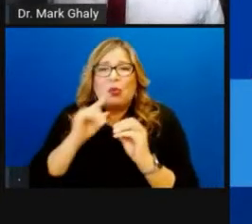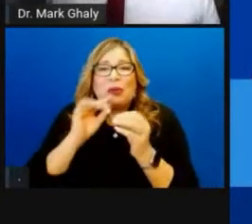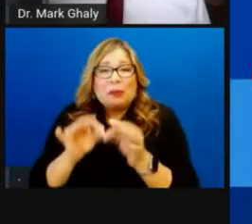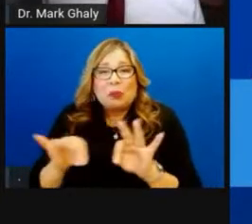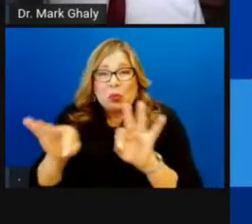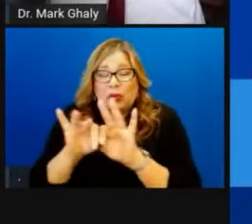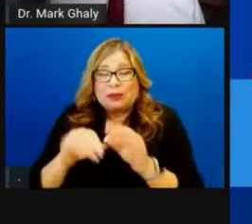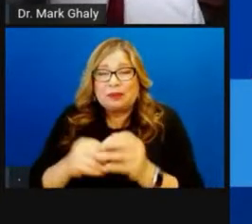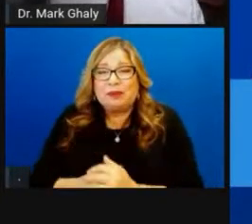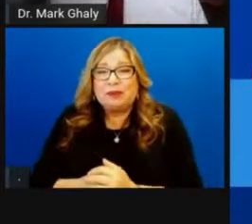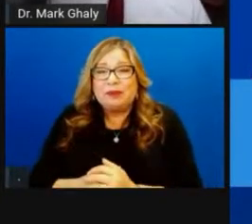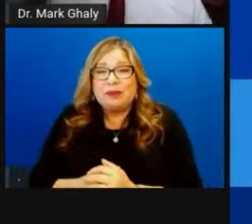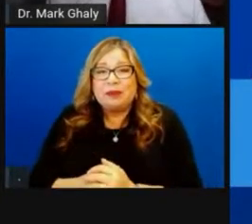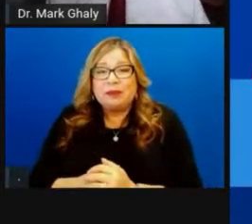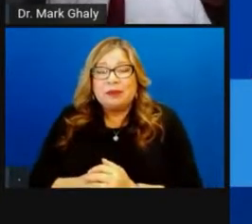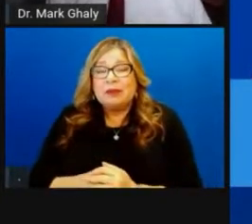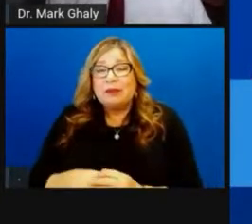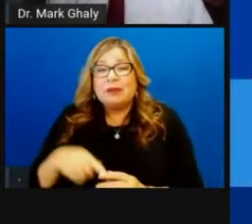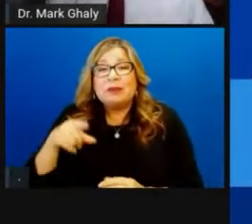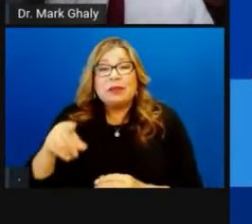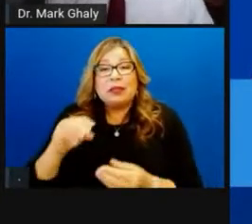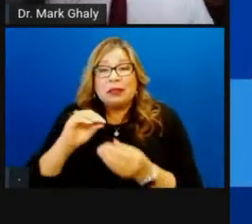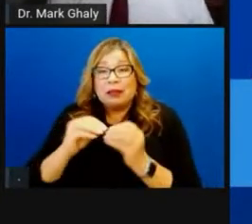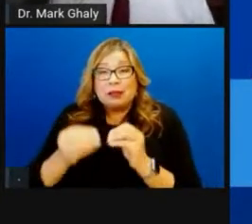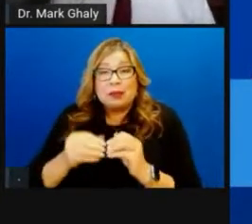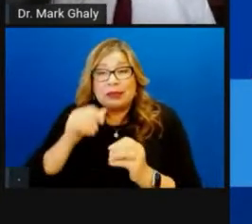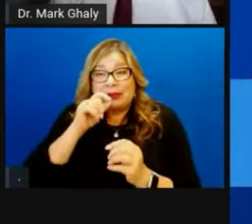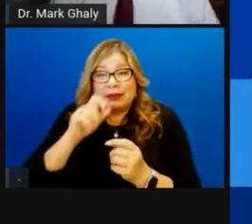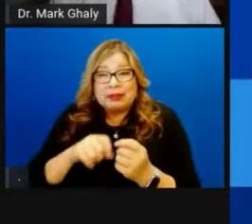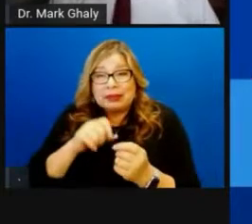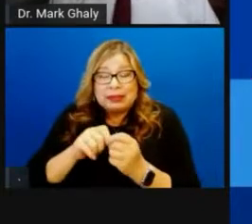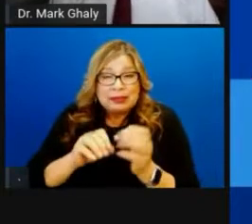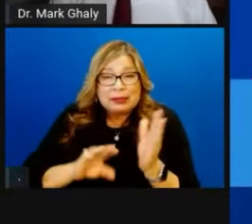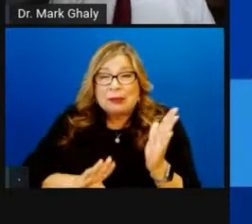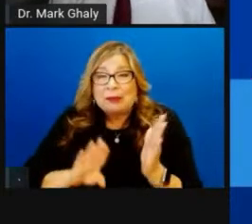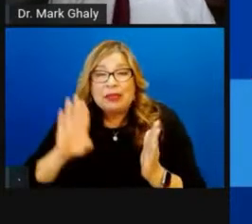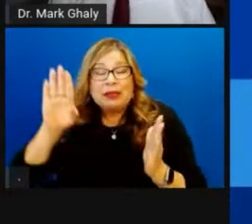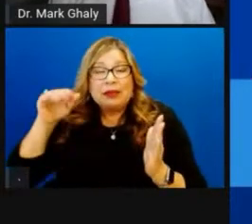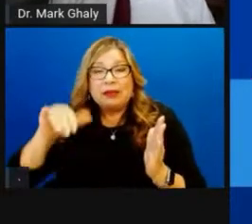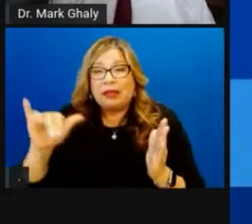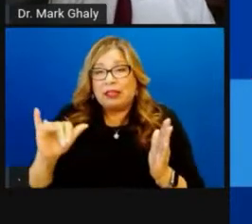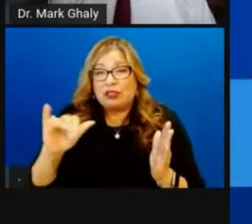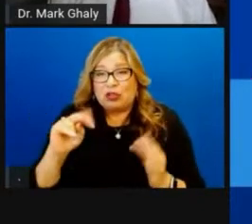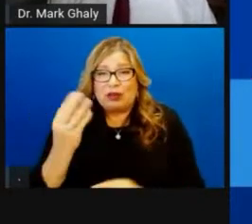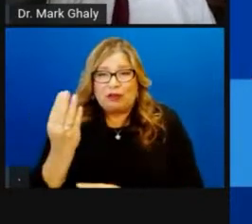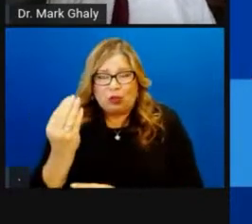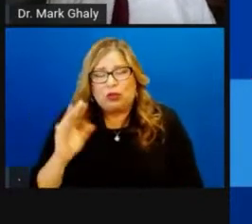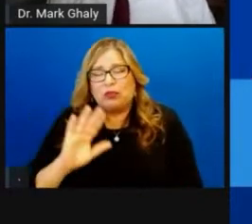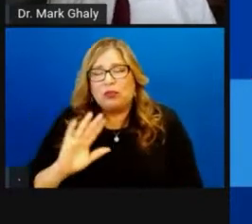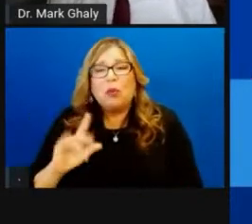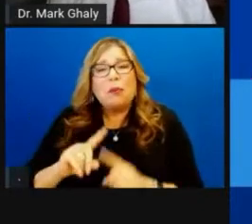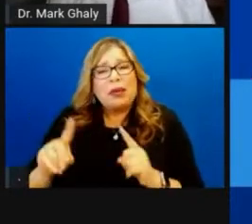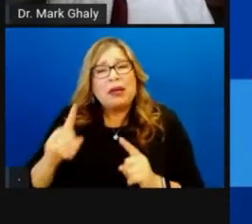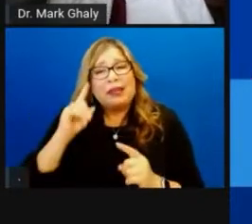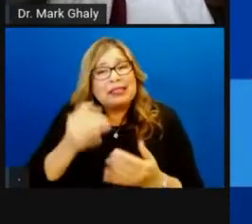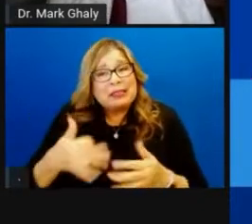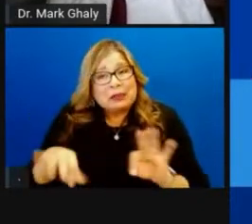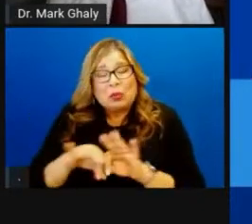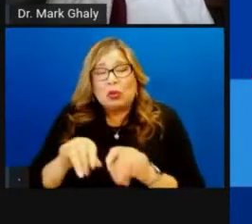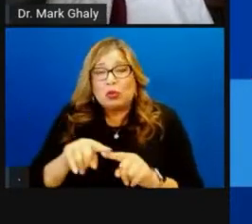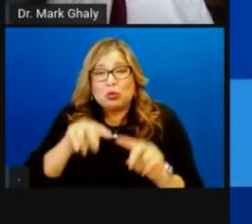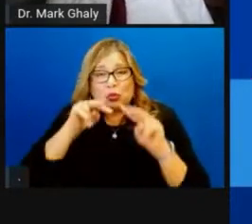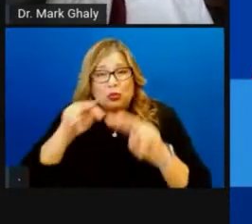aren't necessarily the peaks that were on January 14th, but it's fair to compare where we've been in a month. Cases have